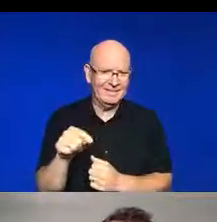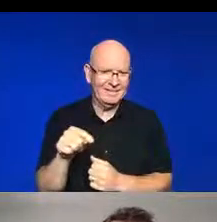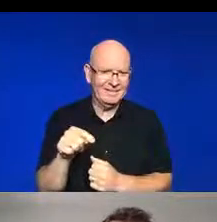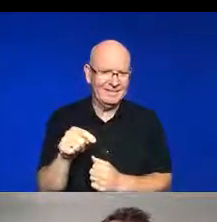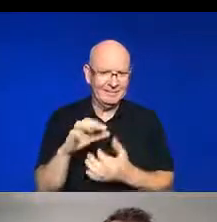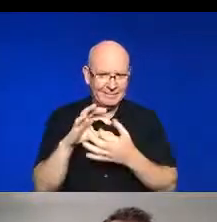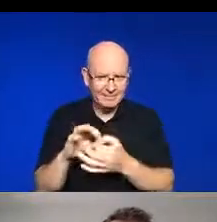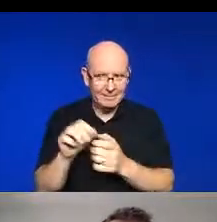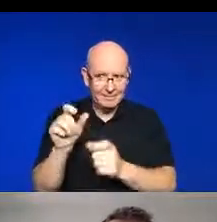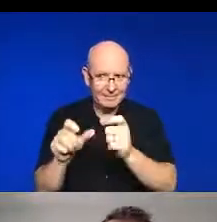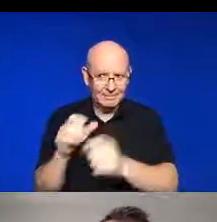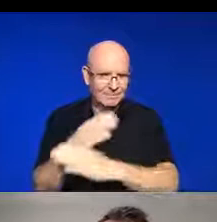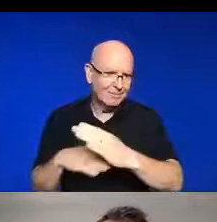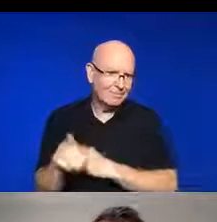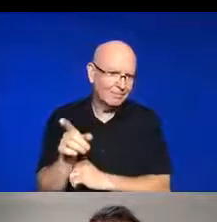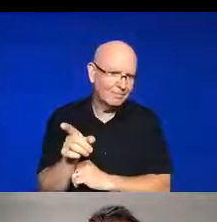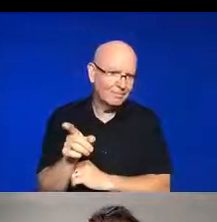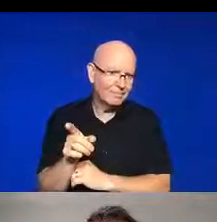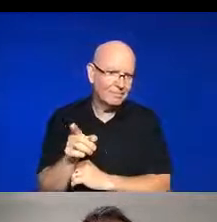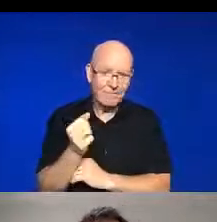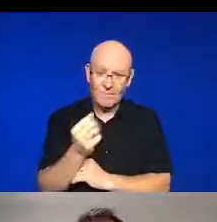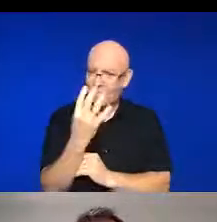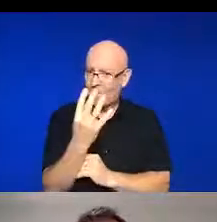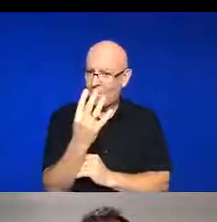basically basic income security